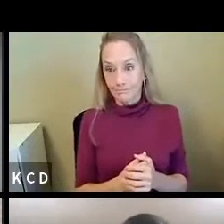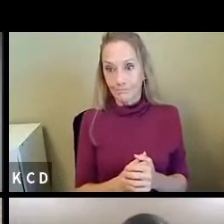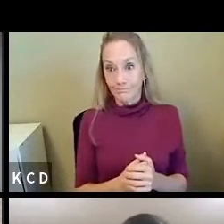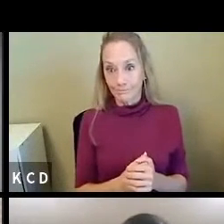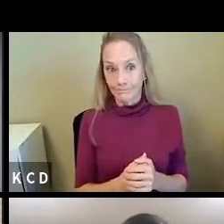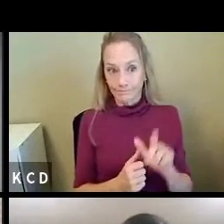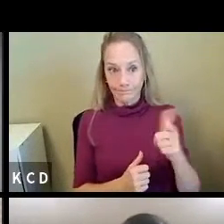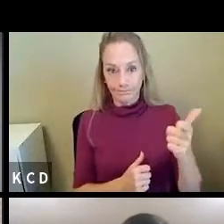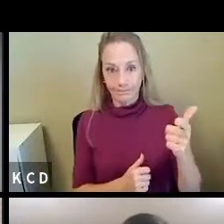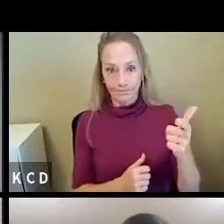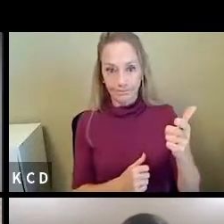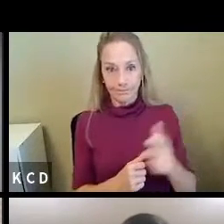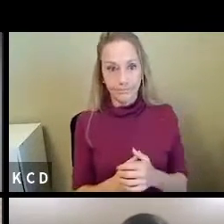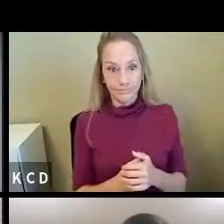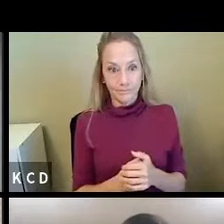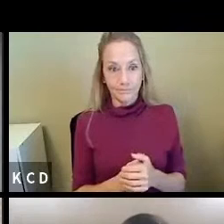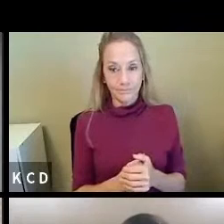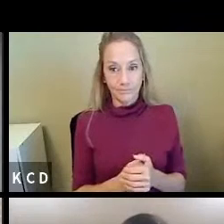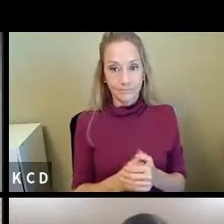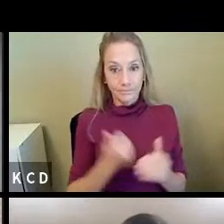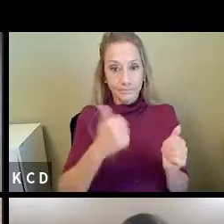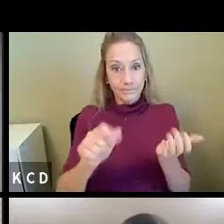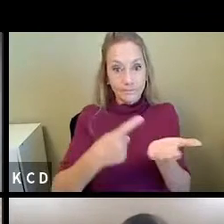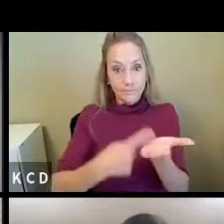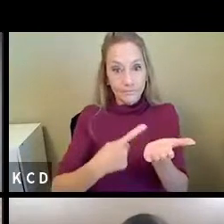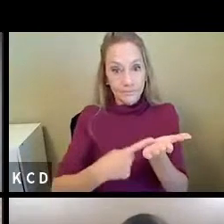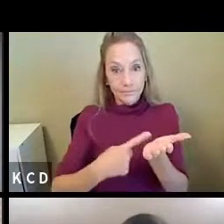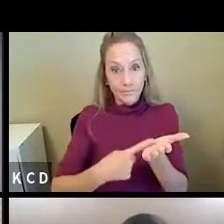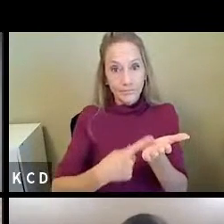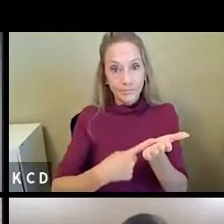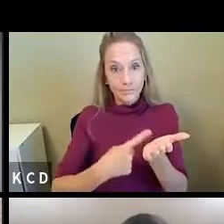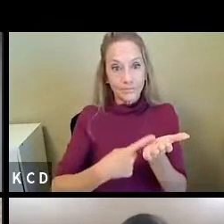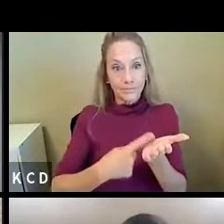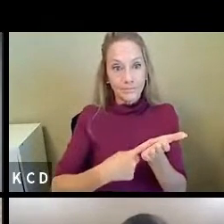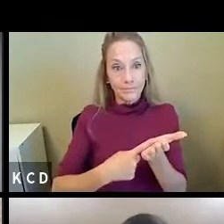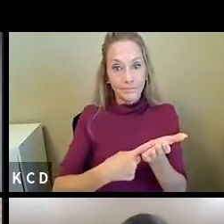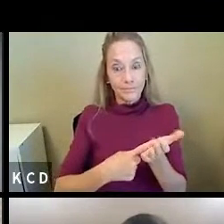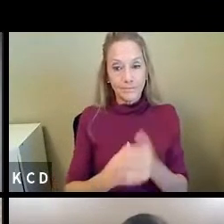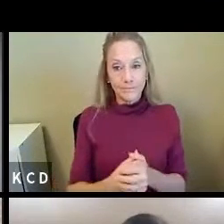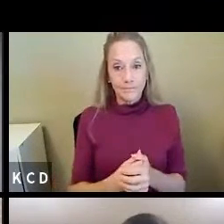I second it. Any discussion?